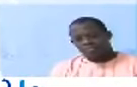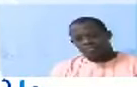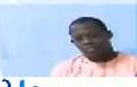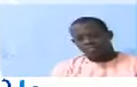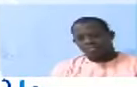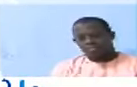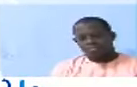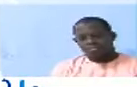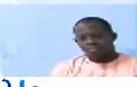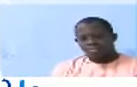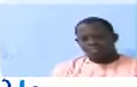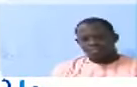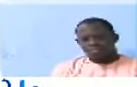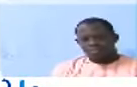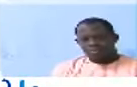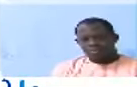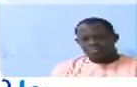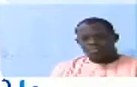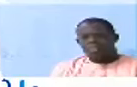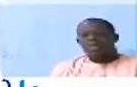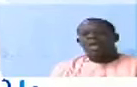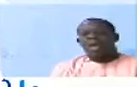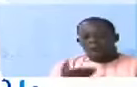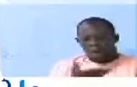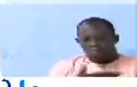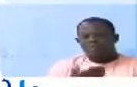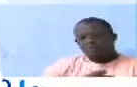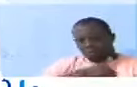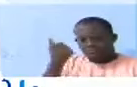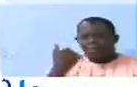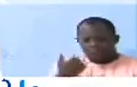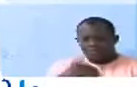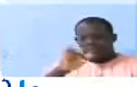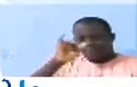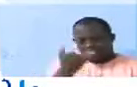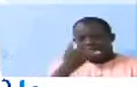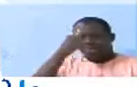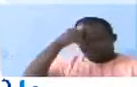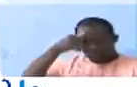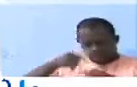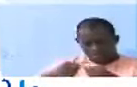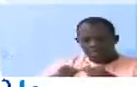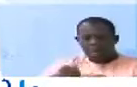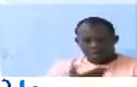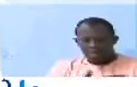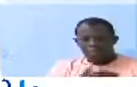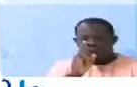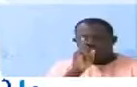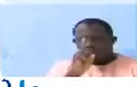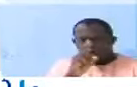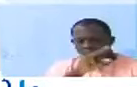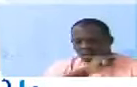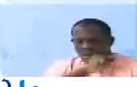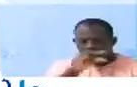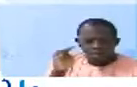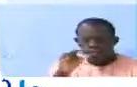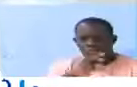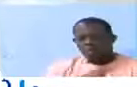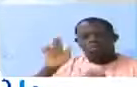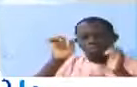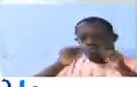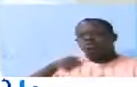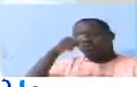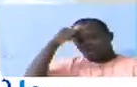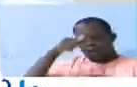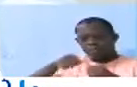amount. There are people who I can remember, but I cannot remember their names anymore. But this is